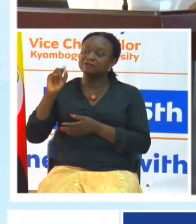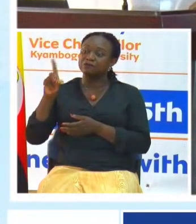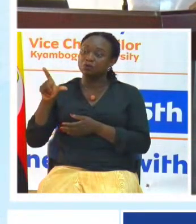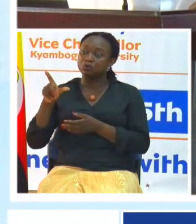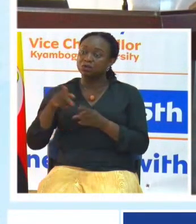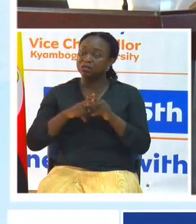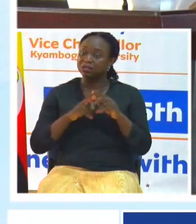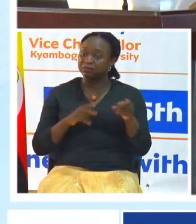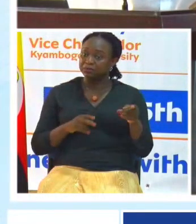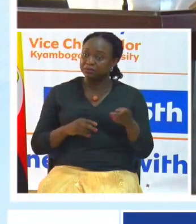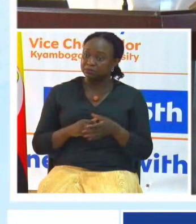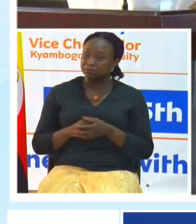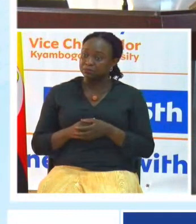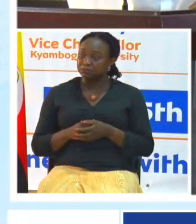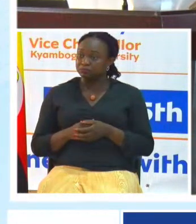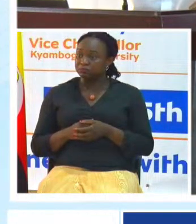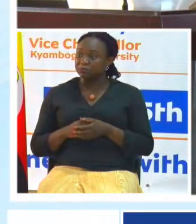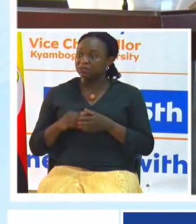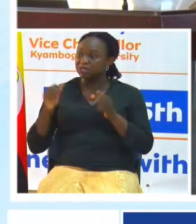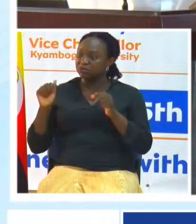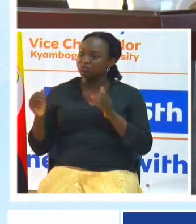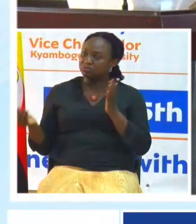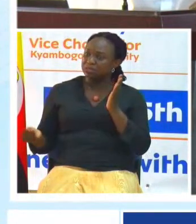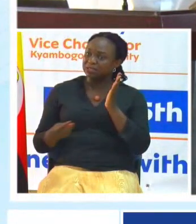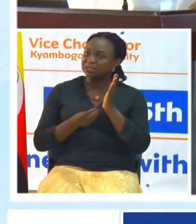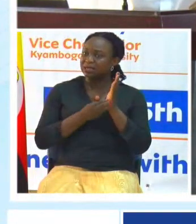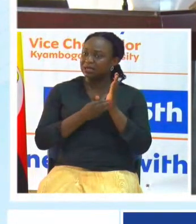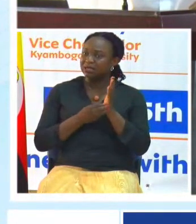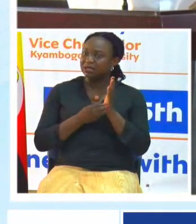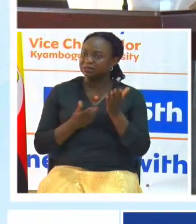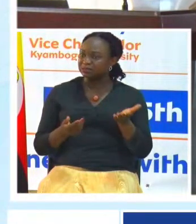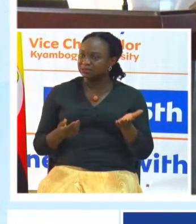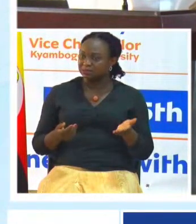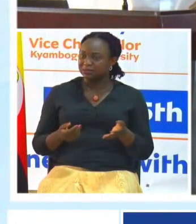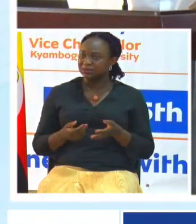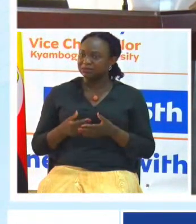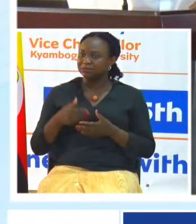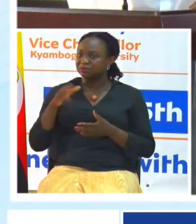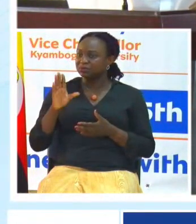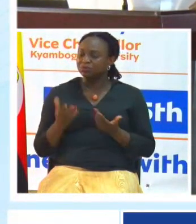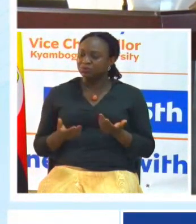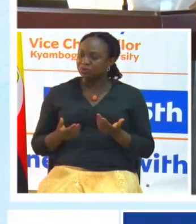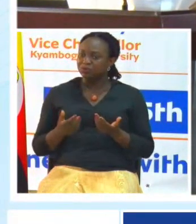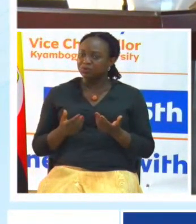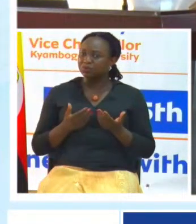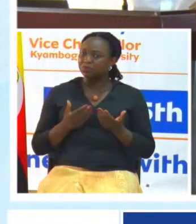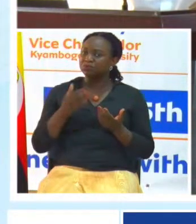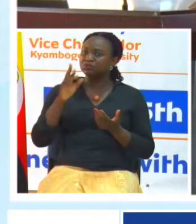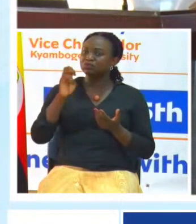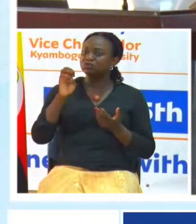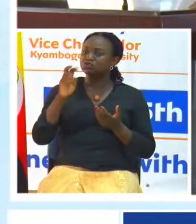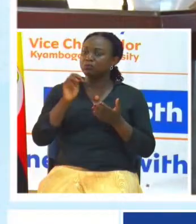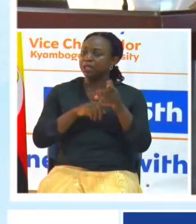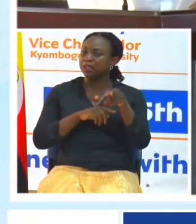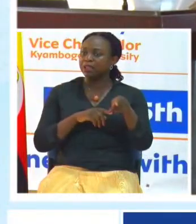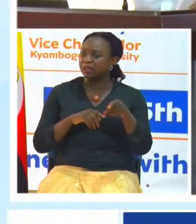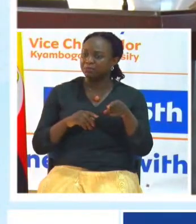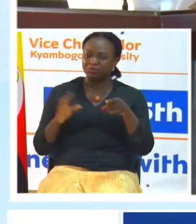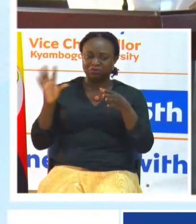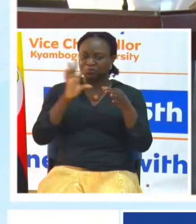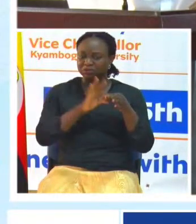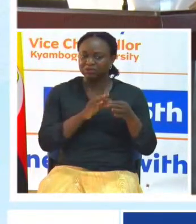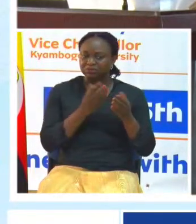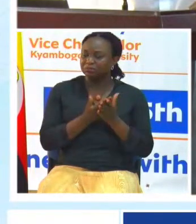I don't think that's something that you need to put on your resume, respectfully, okay? Because it's not relevant to what you're applying to,